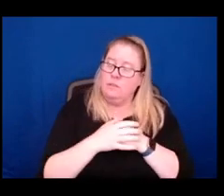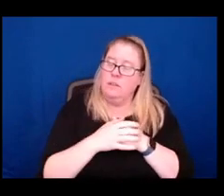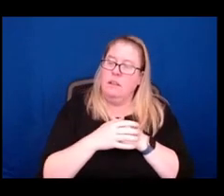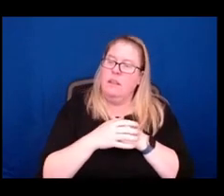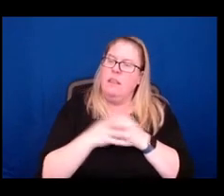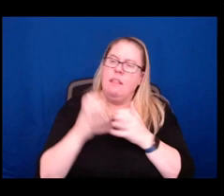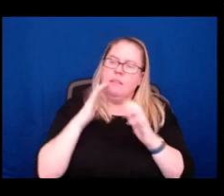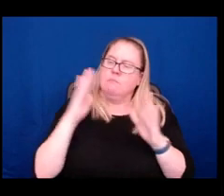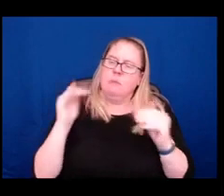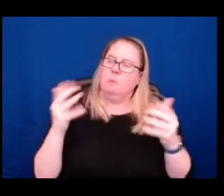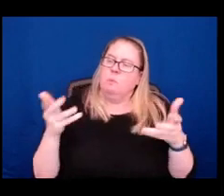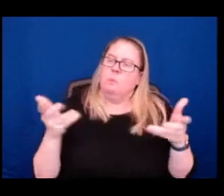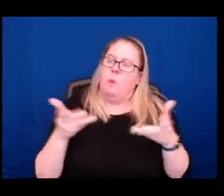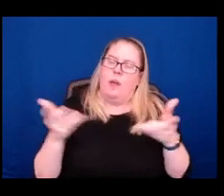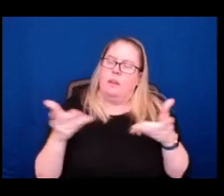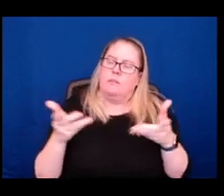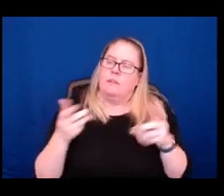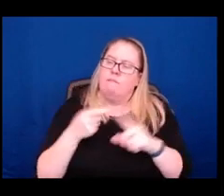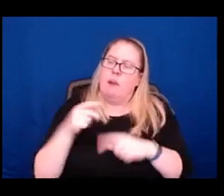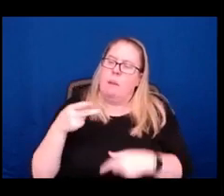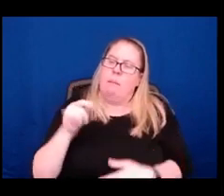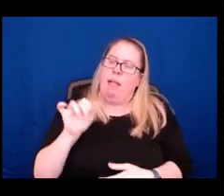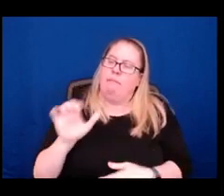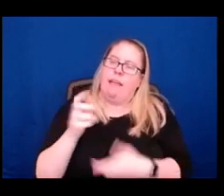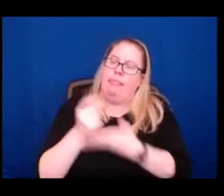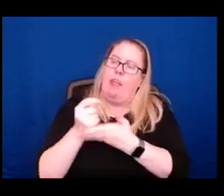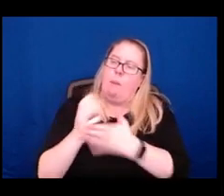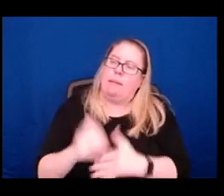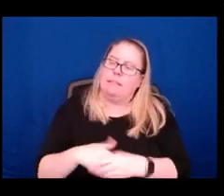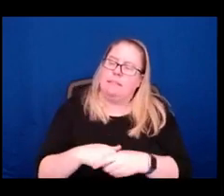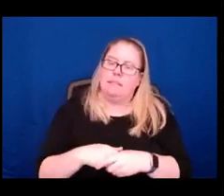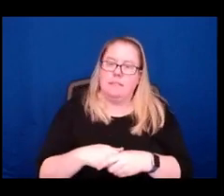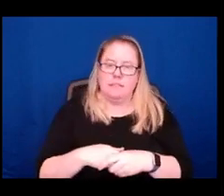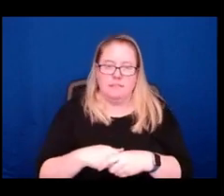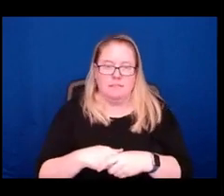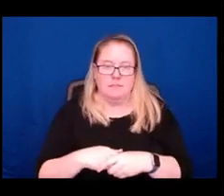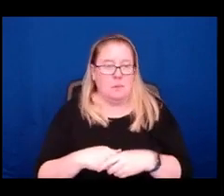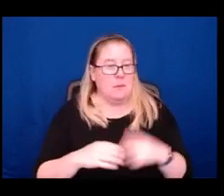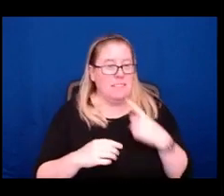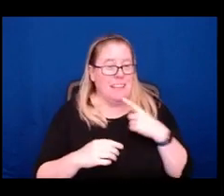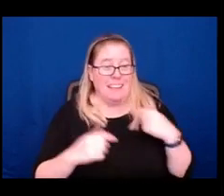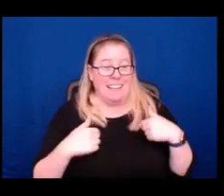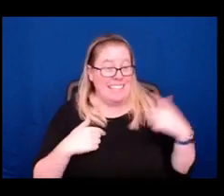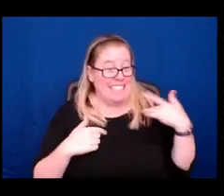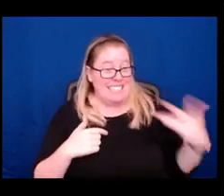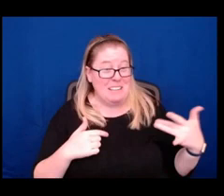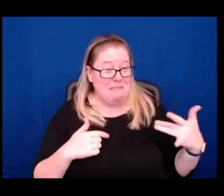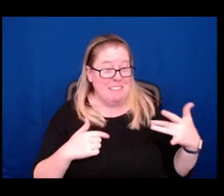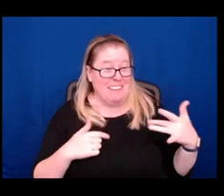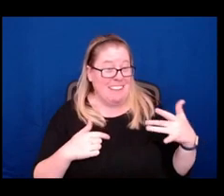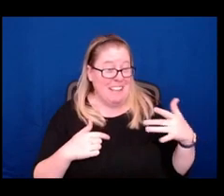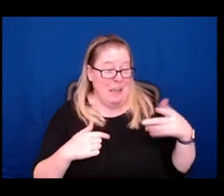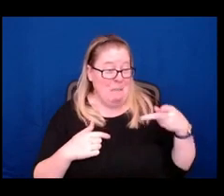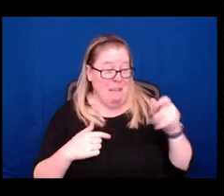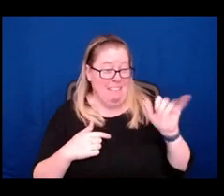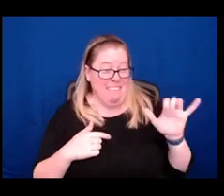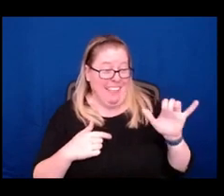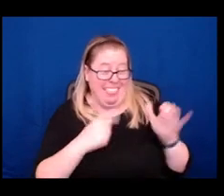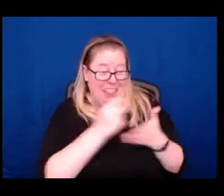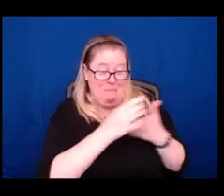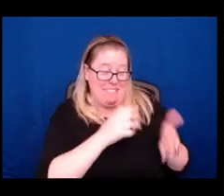can expect from a pelvic therapist? Well, I always say I'm not your typical pelvic floor therapist. I'll say